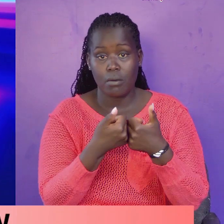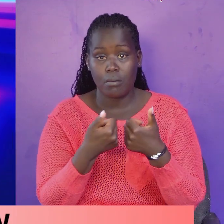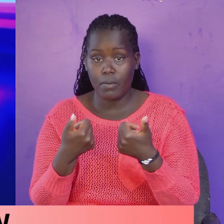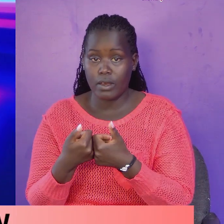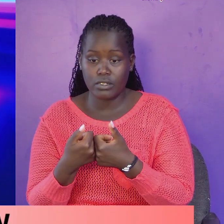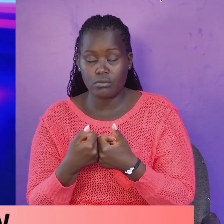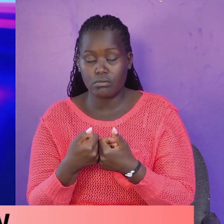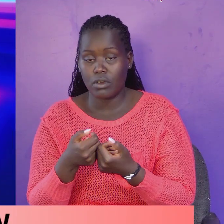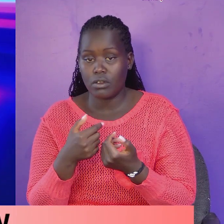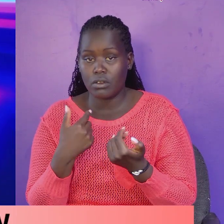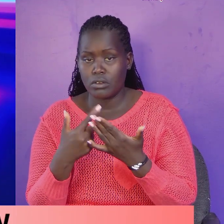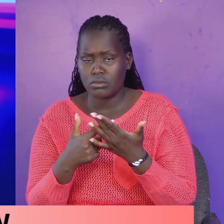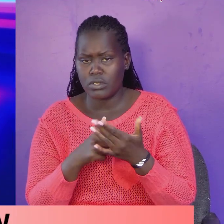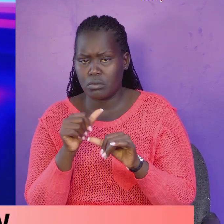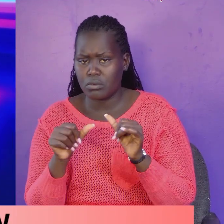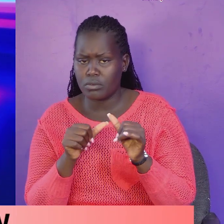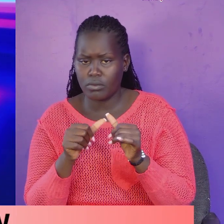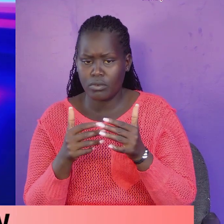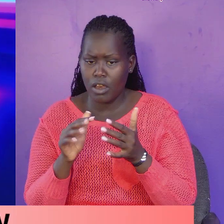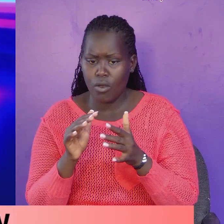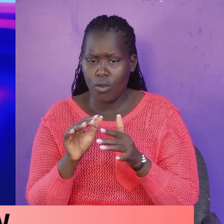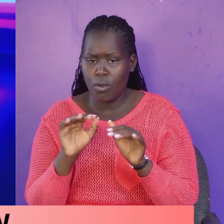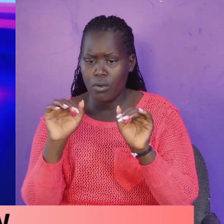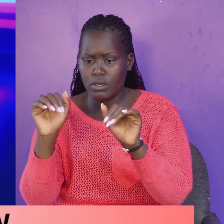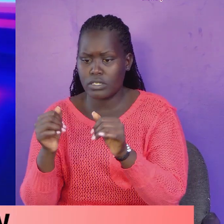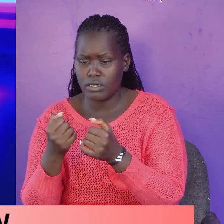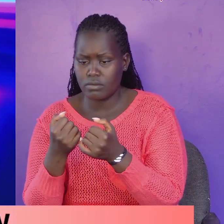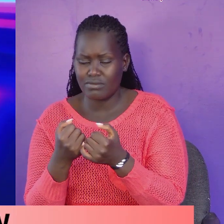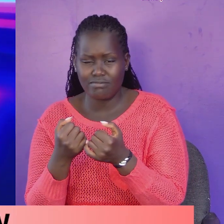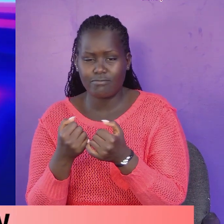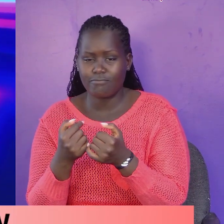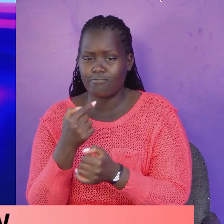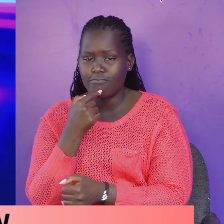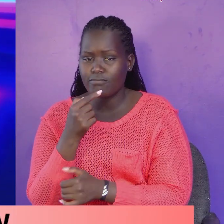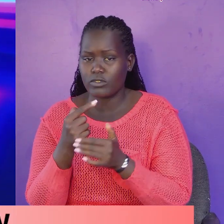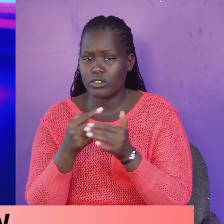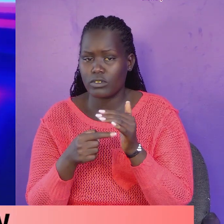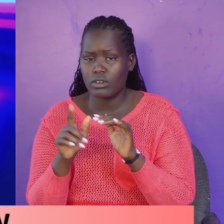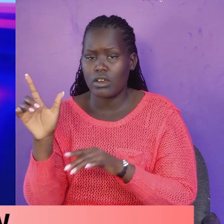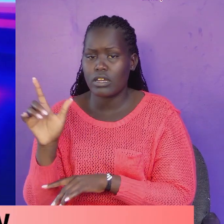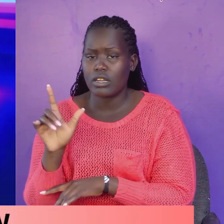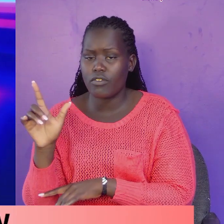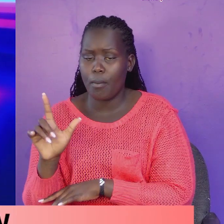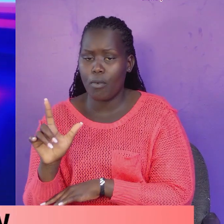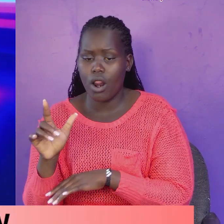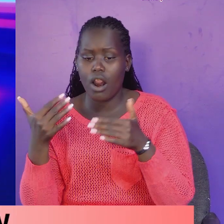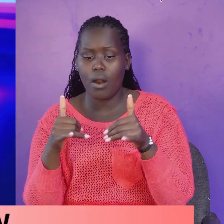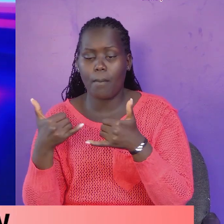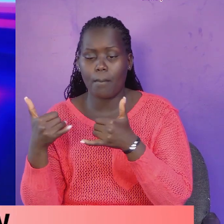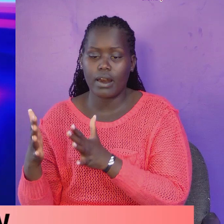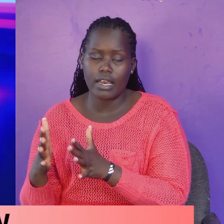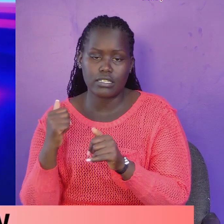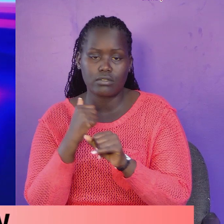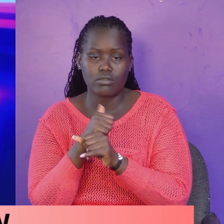at Mamadashvili, the way he saved, although you say that Liverpool players are not performing,